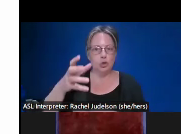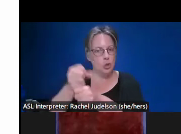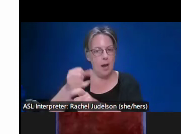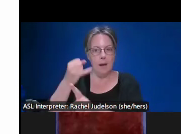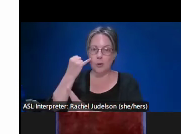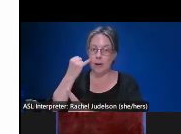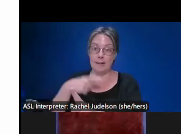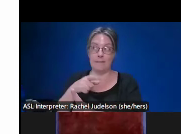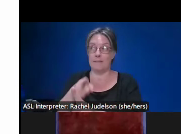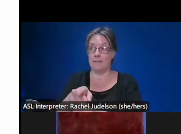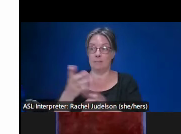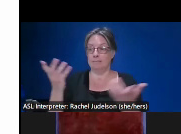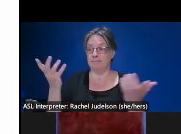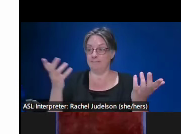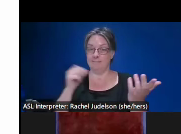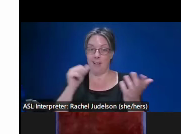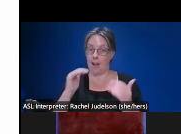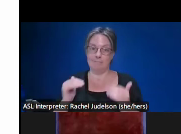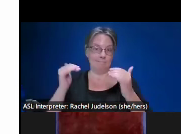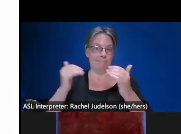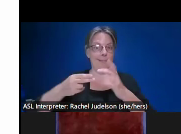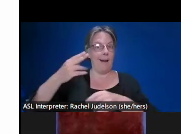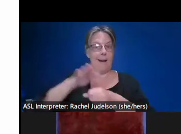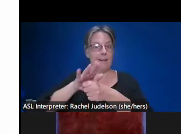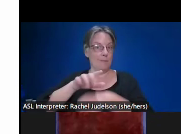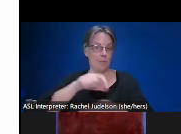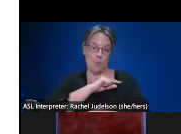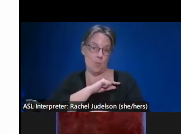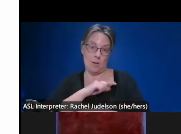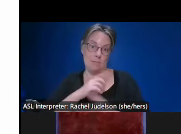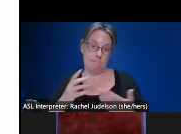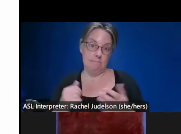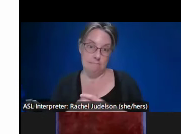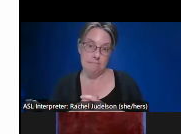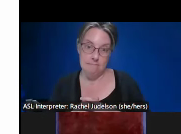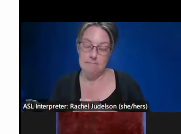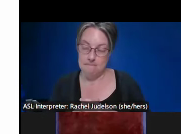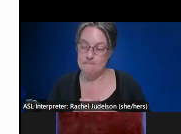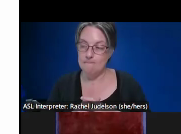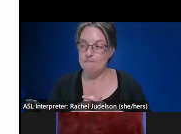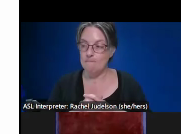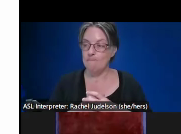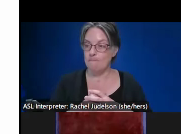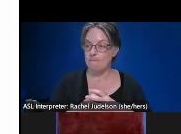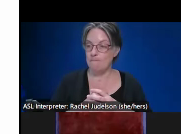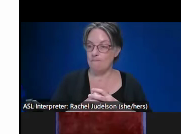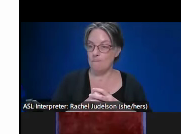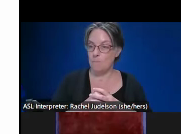that aren't high enough in quality for what the LSA is striving for.